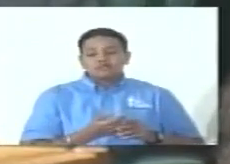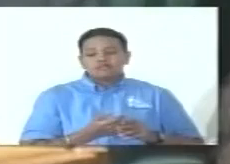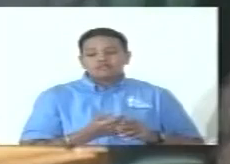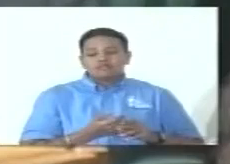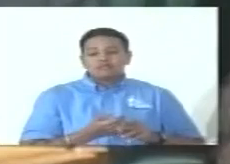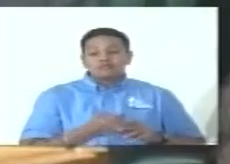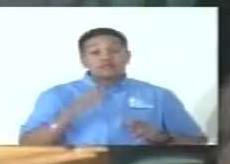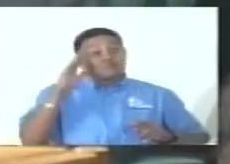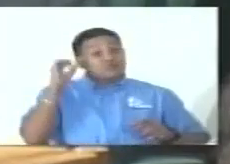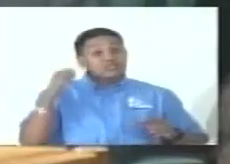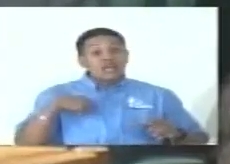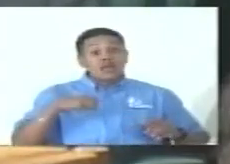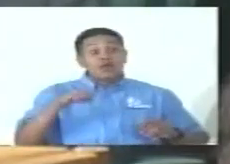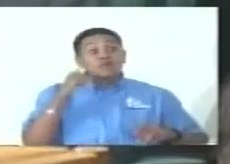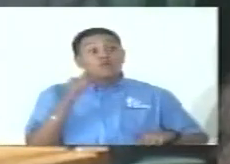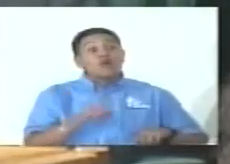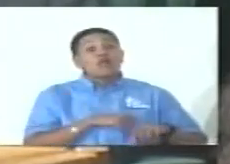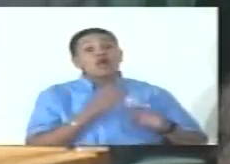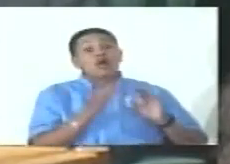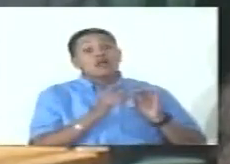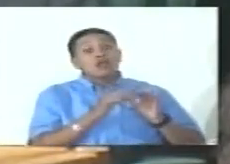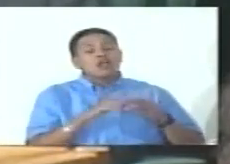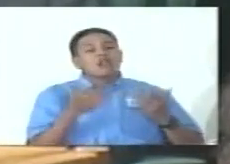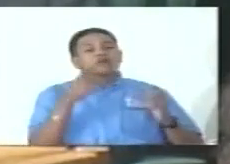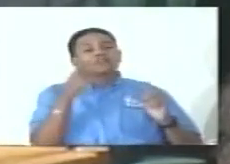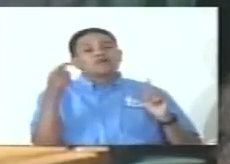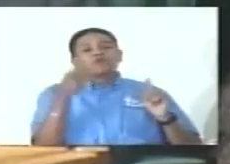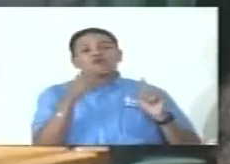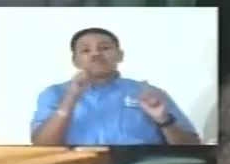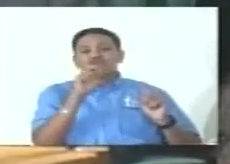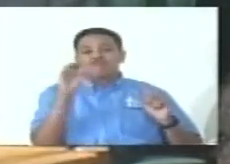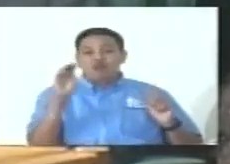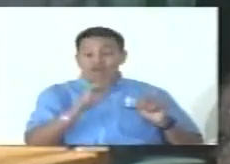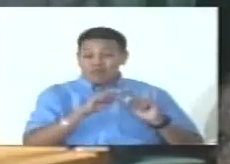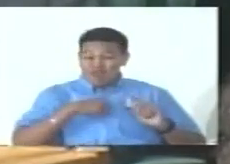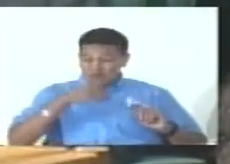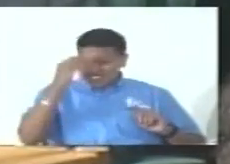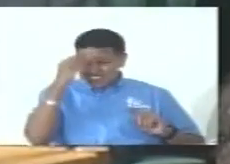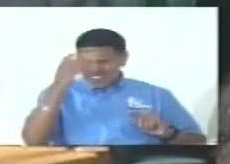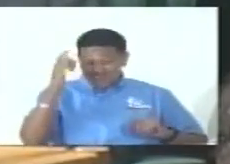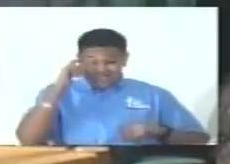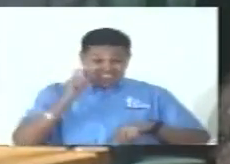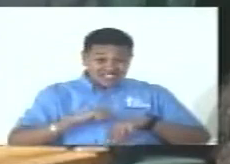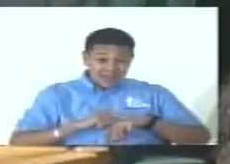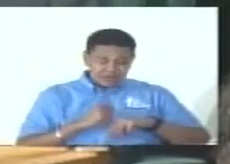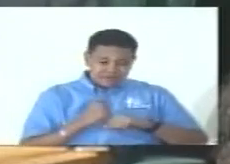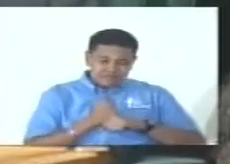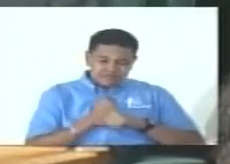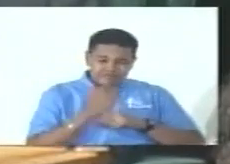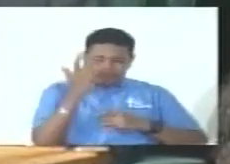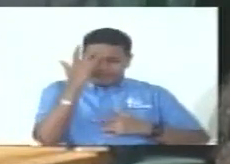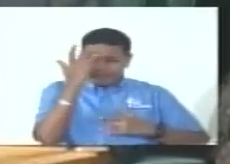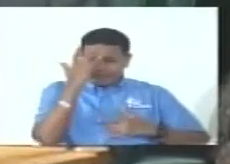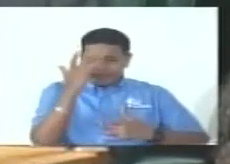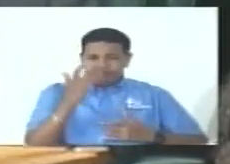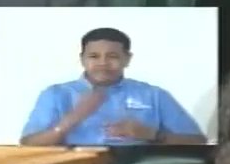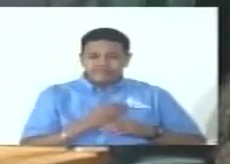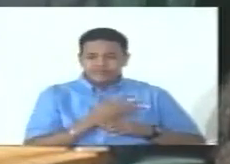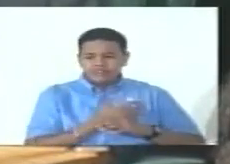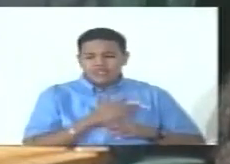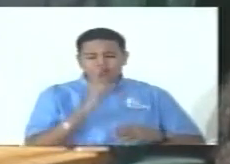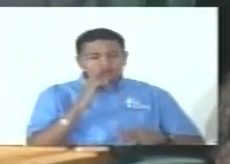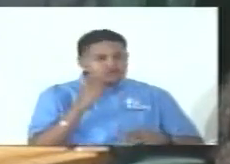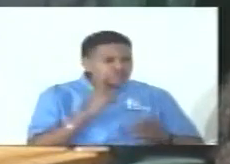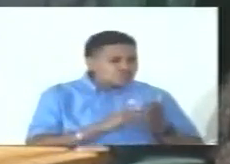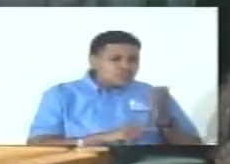has been said about Miss Robb. But I must say, for some time, as she battled the illness, and I would check in with her